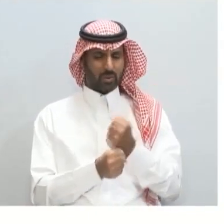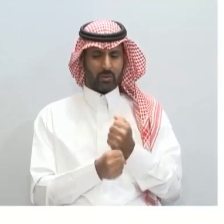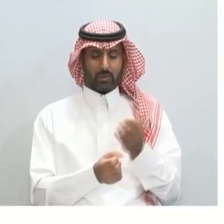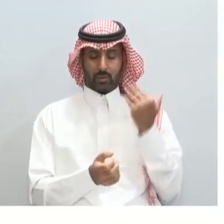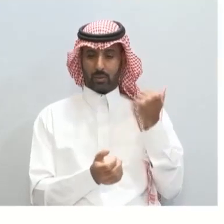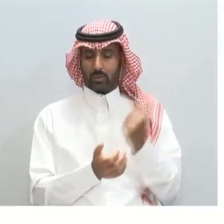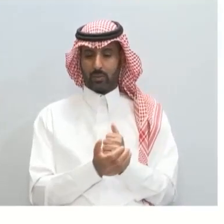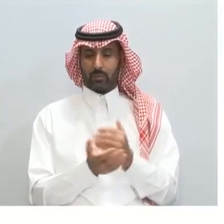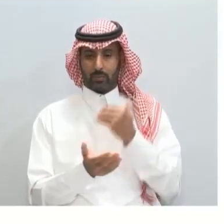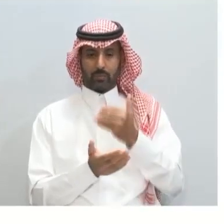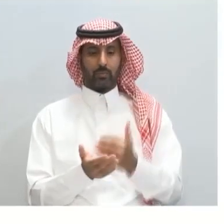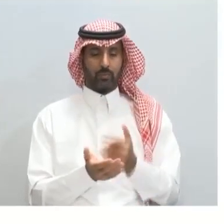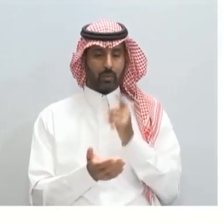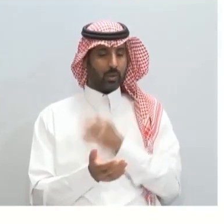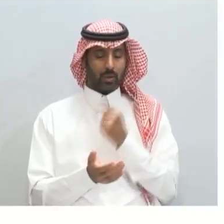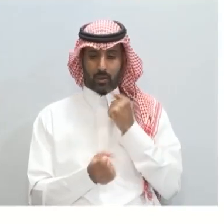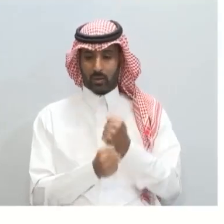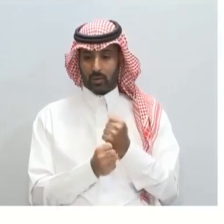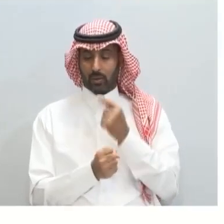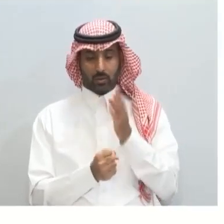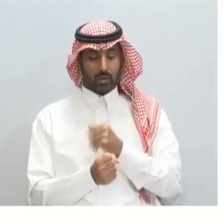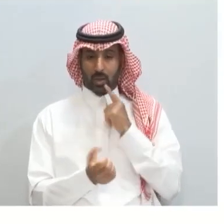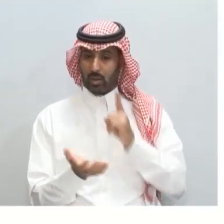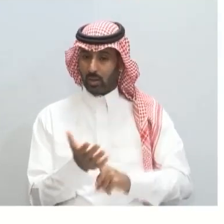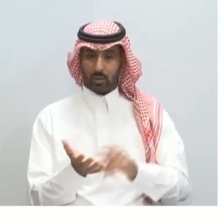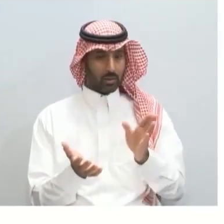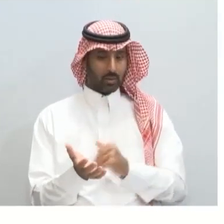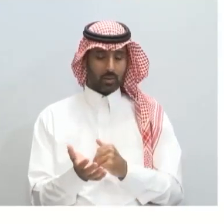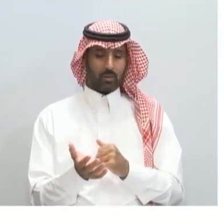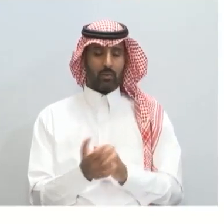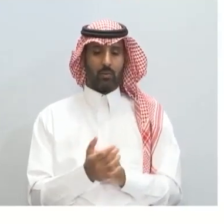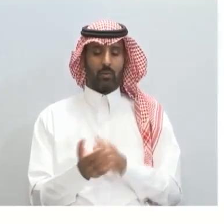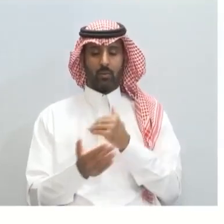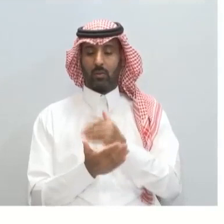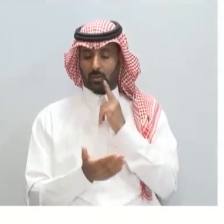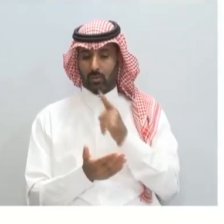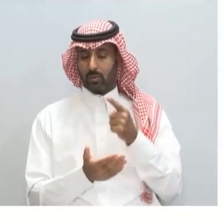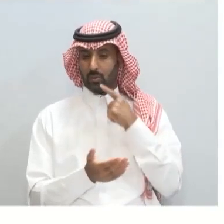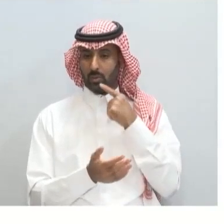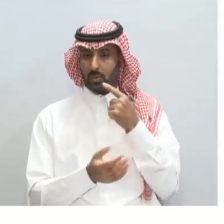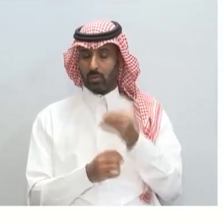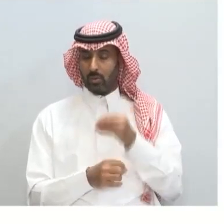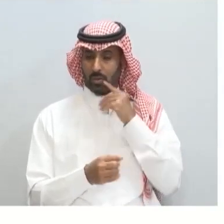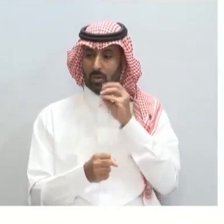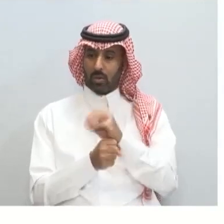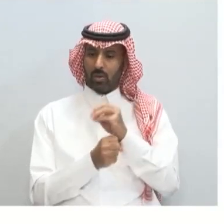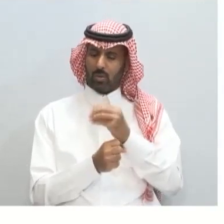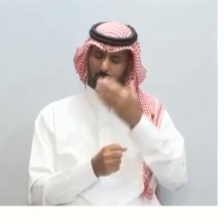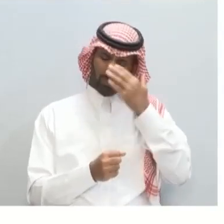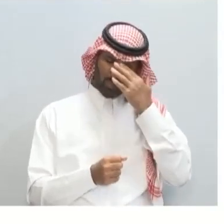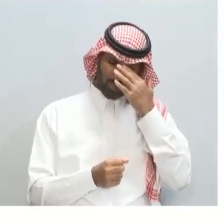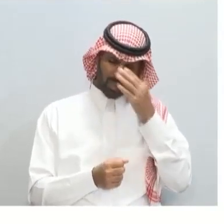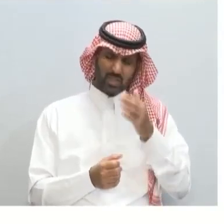in the the past things didn't happen they are not real they are often used to express